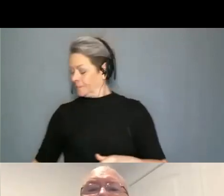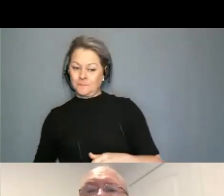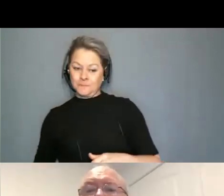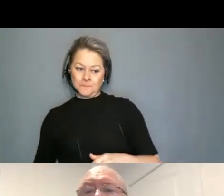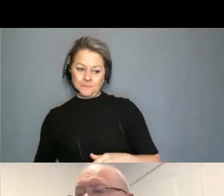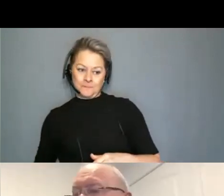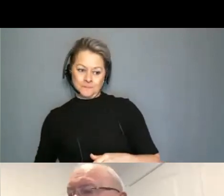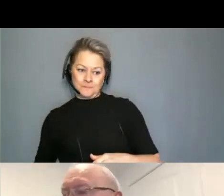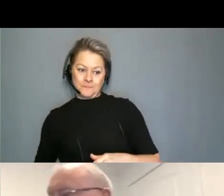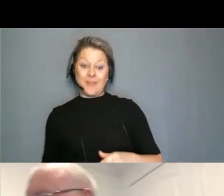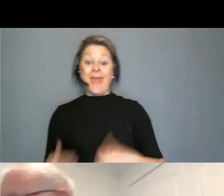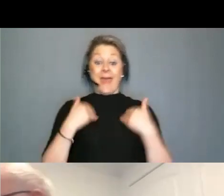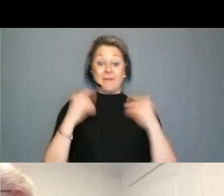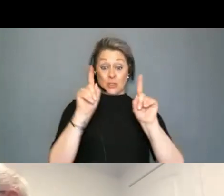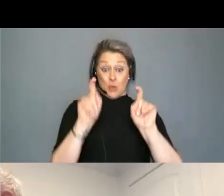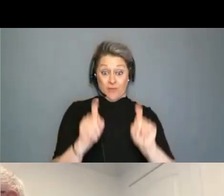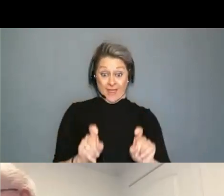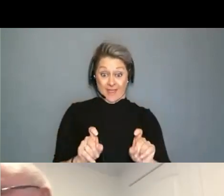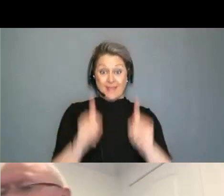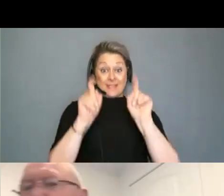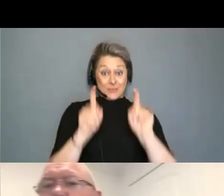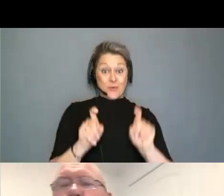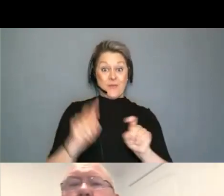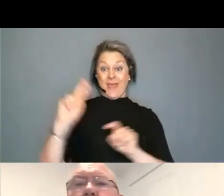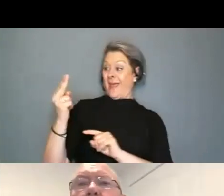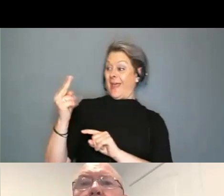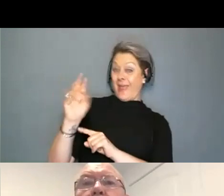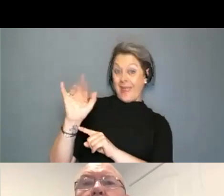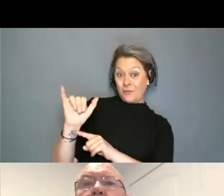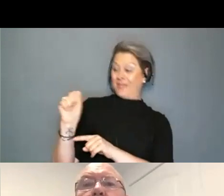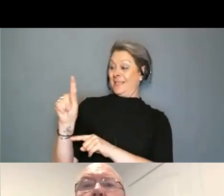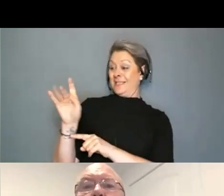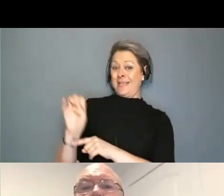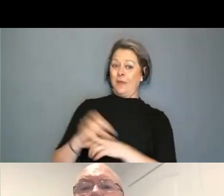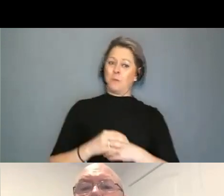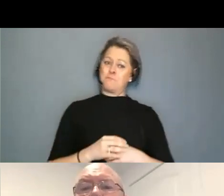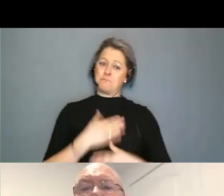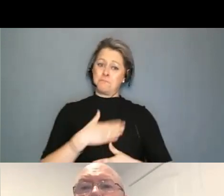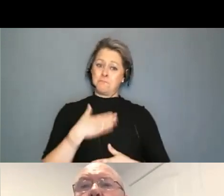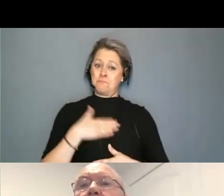a survey that Henry and Steve would love to have